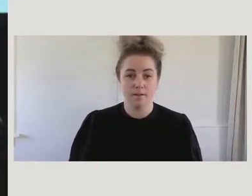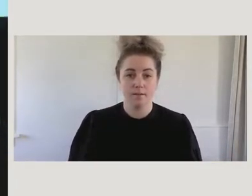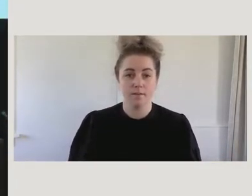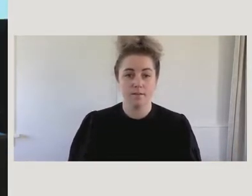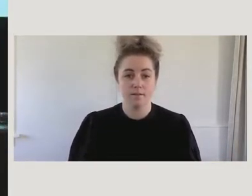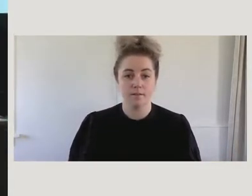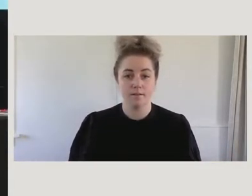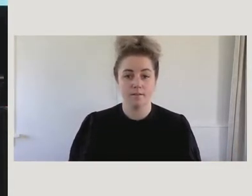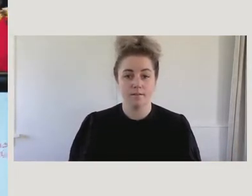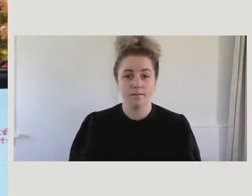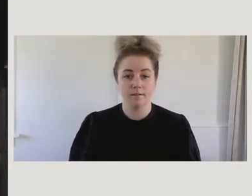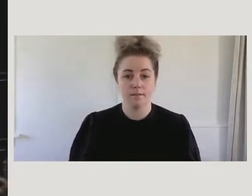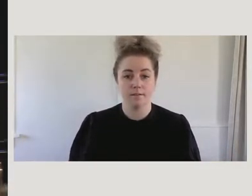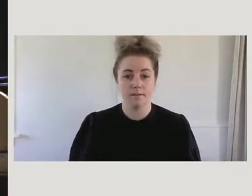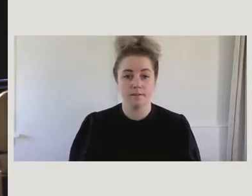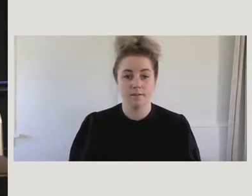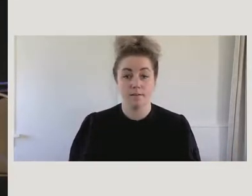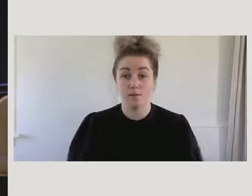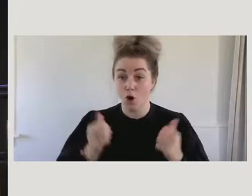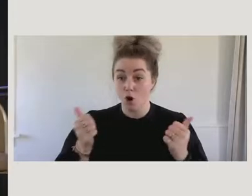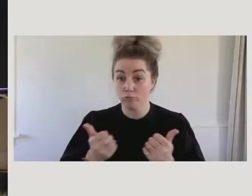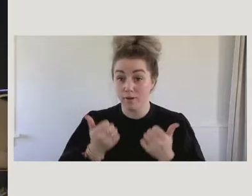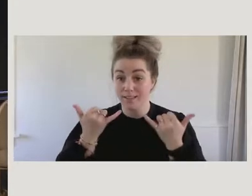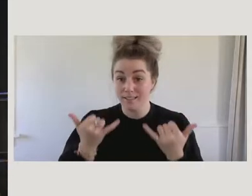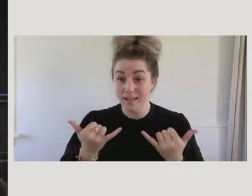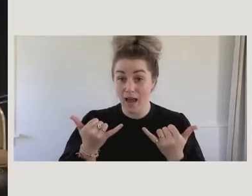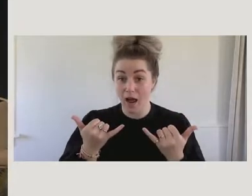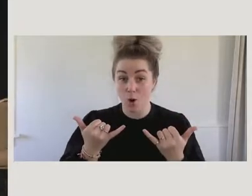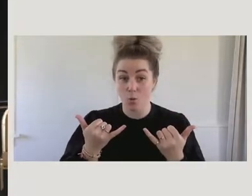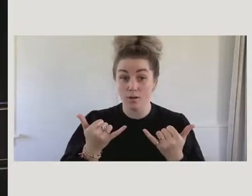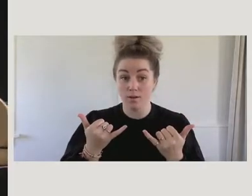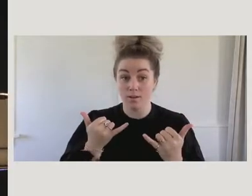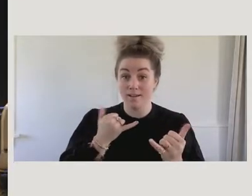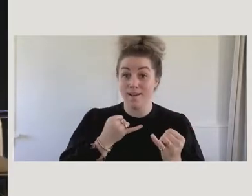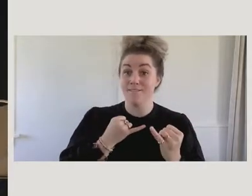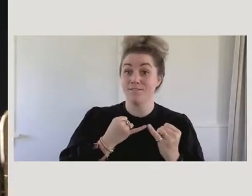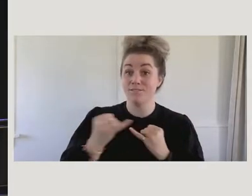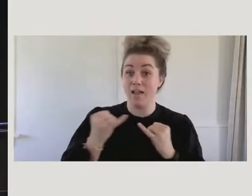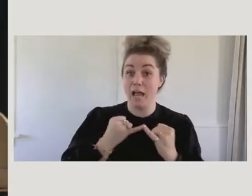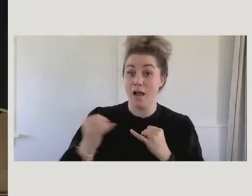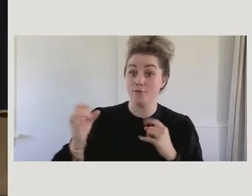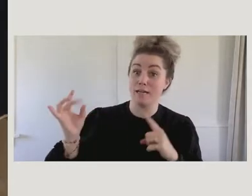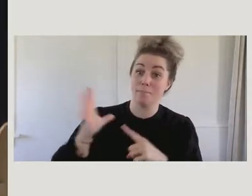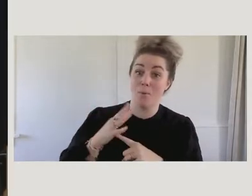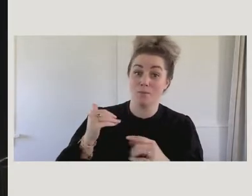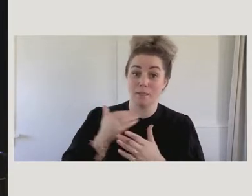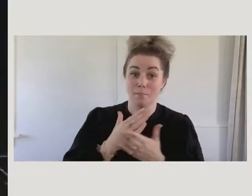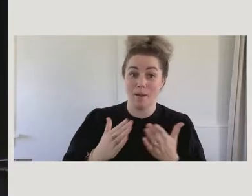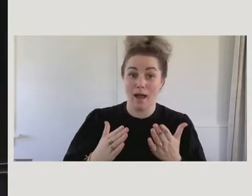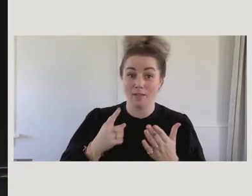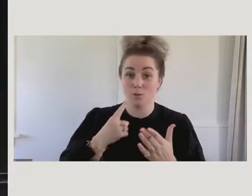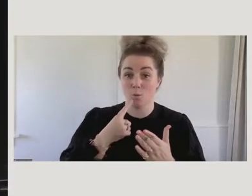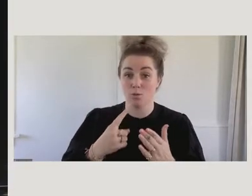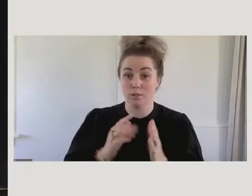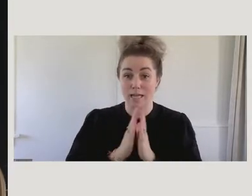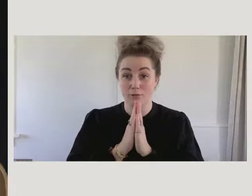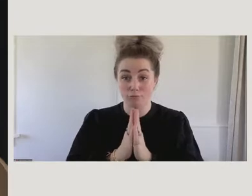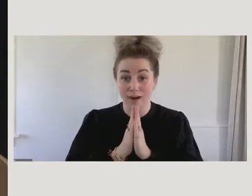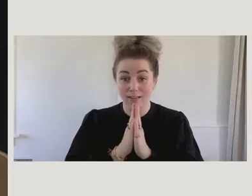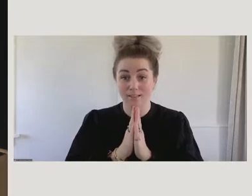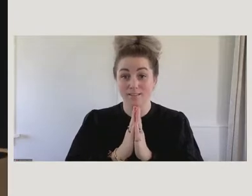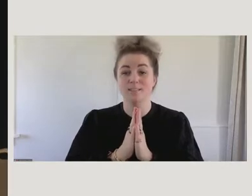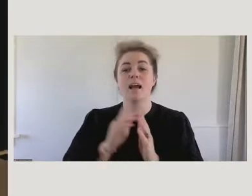just to all right now we have come to the very very important part so I'm just gonna say our Grace and then